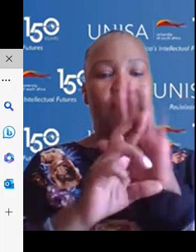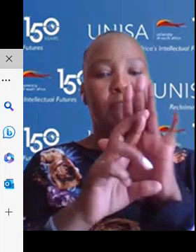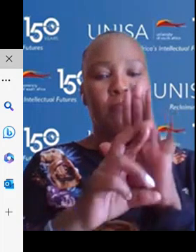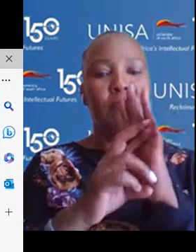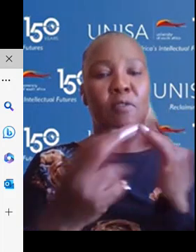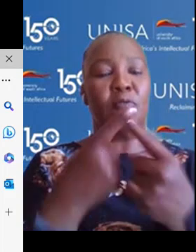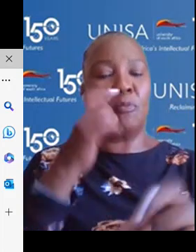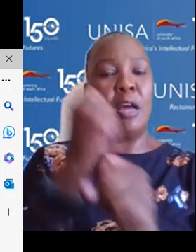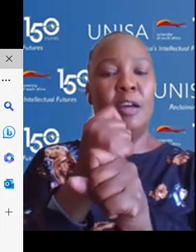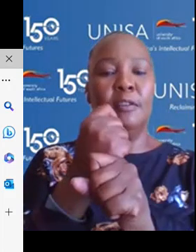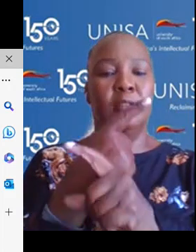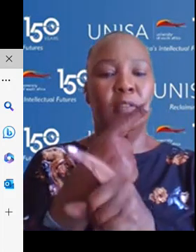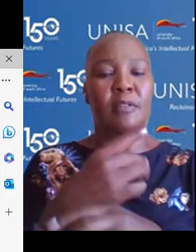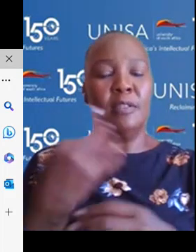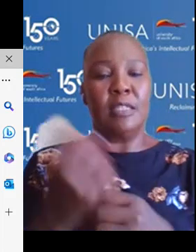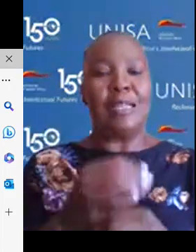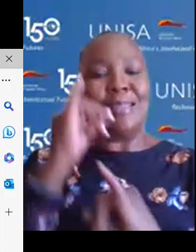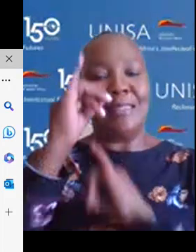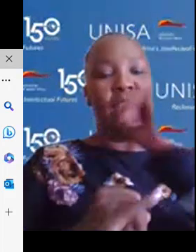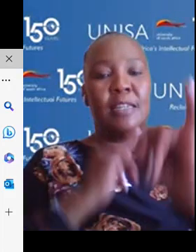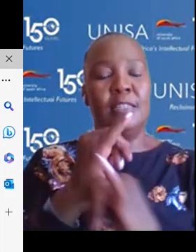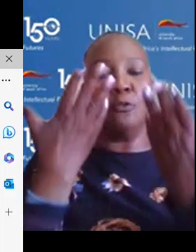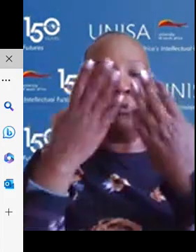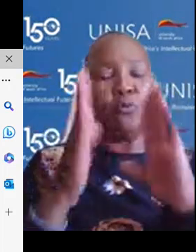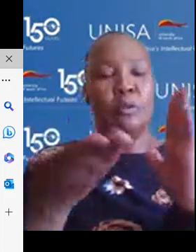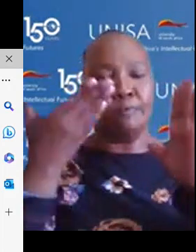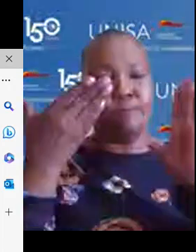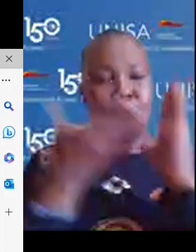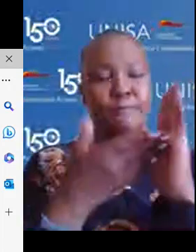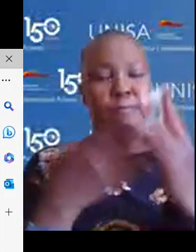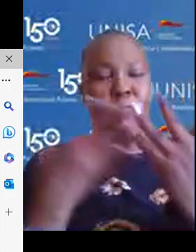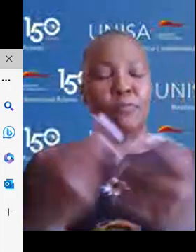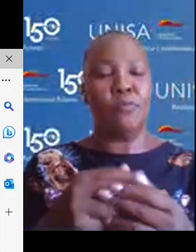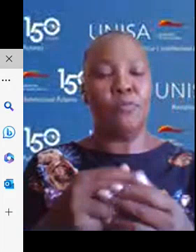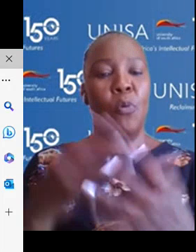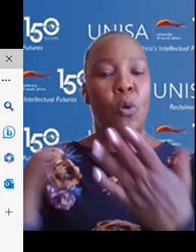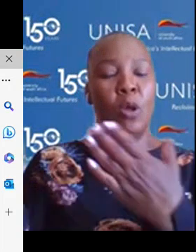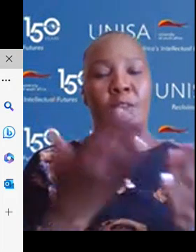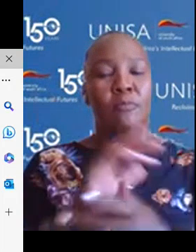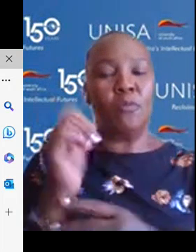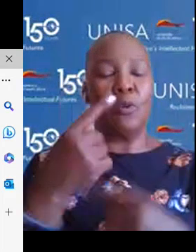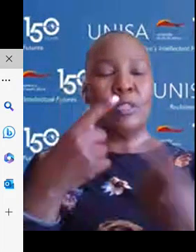Gauteng. I see we've got some international students as well. So just welcome for everybody from all the different areas.